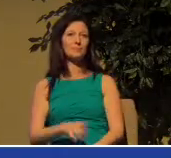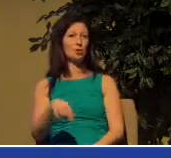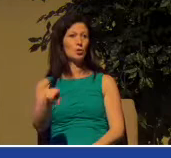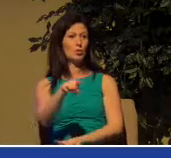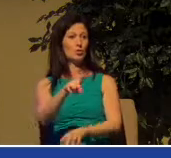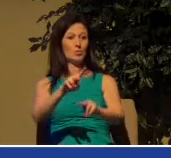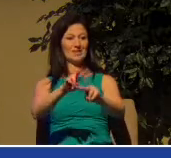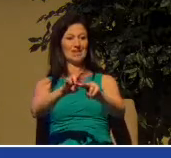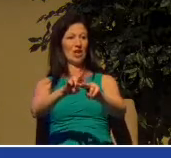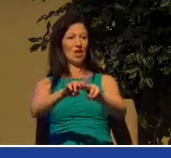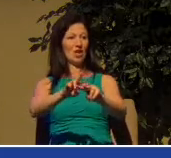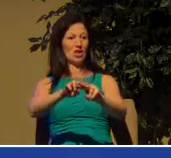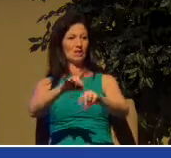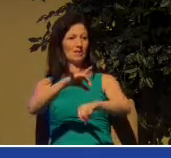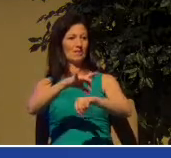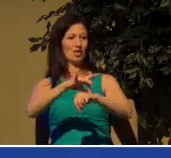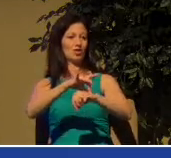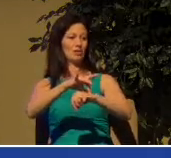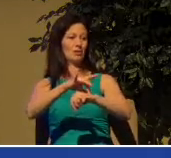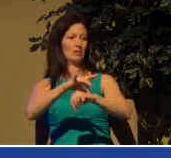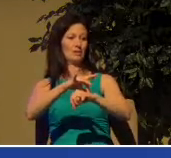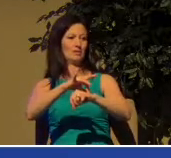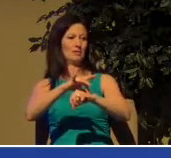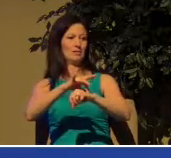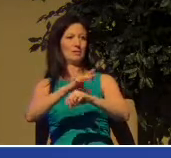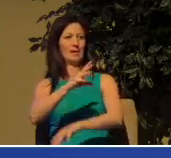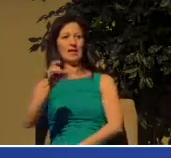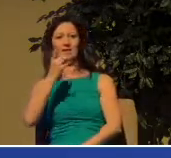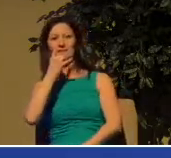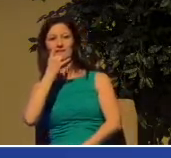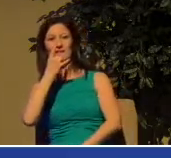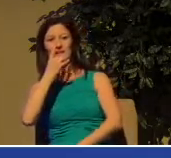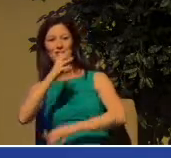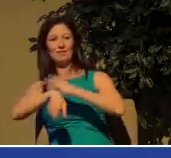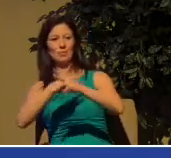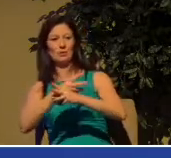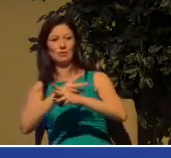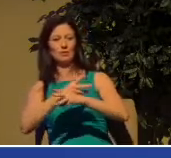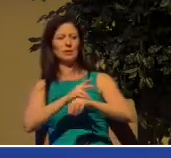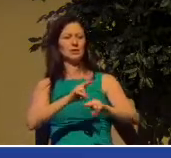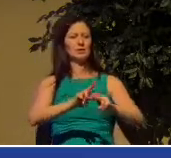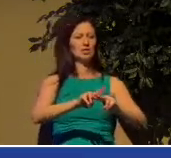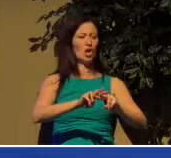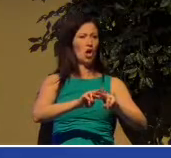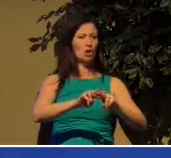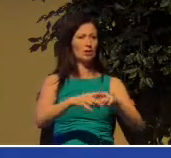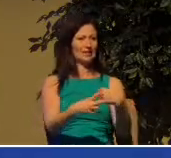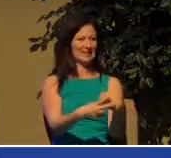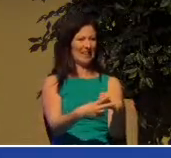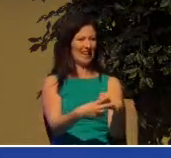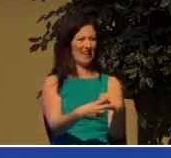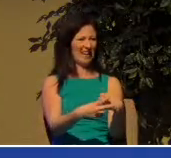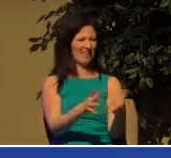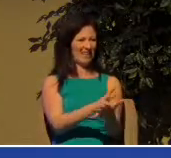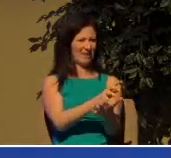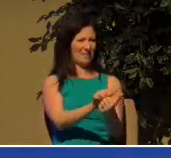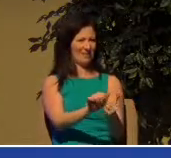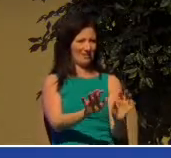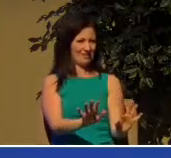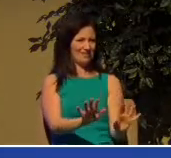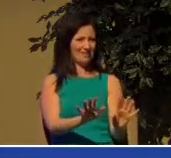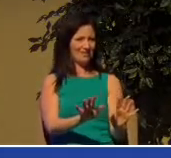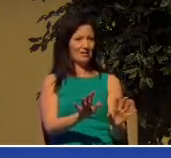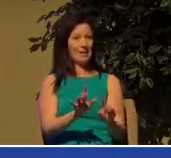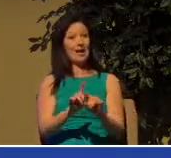world." And if salt slows down decay and corruption, then light lights up the